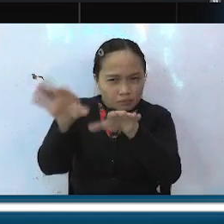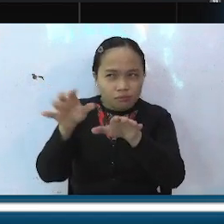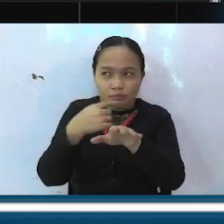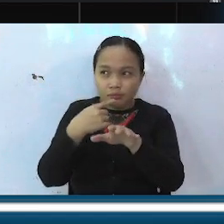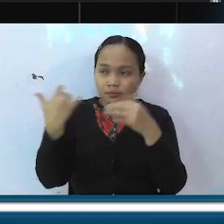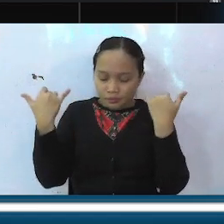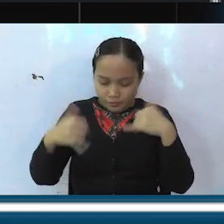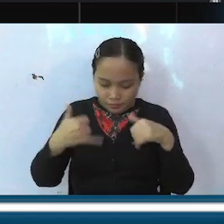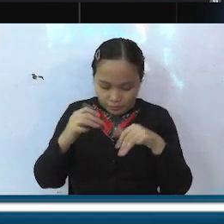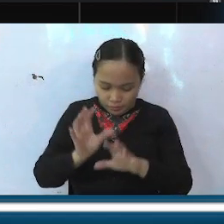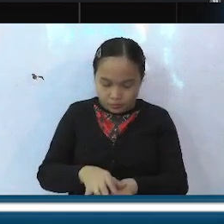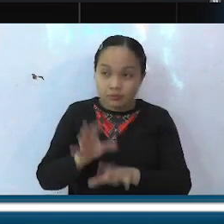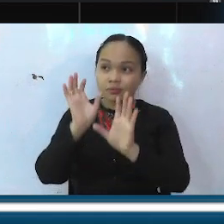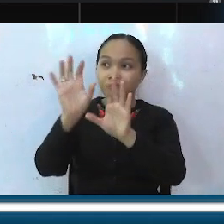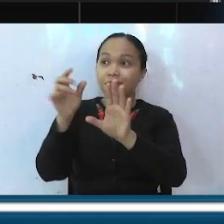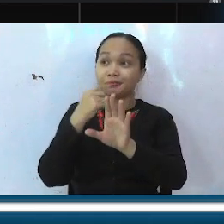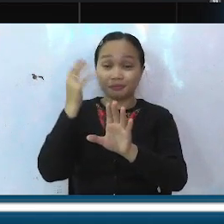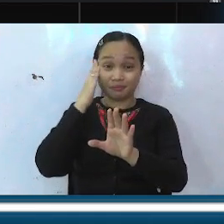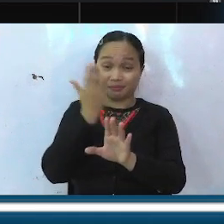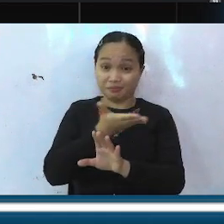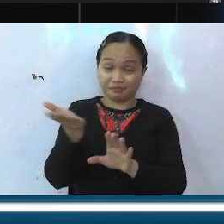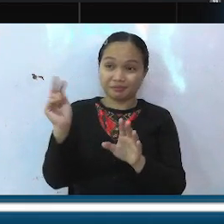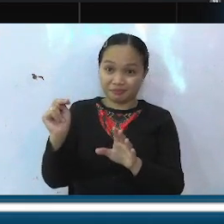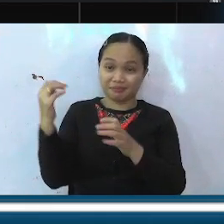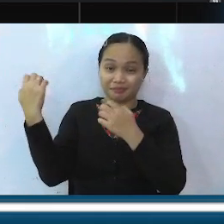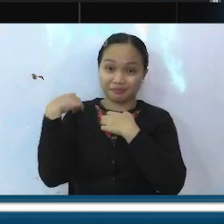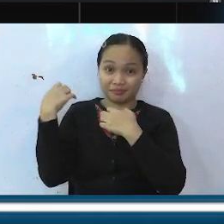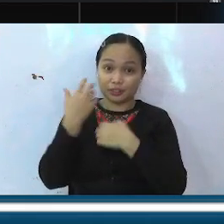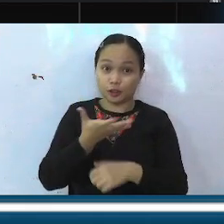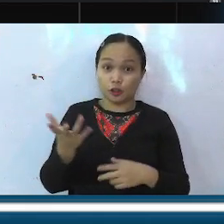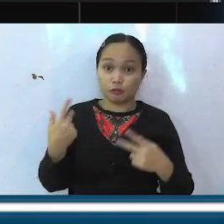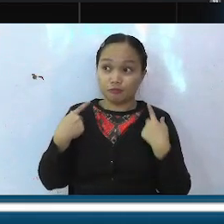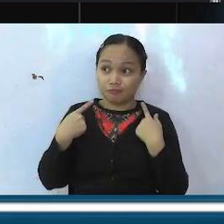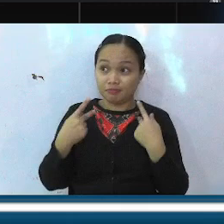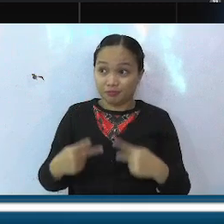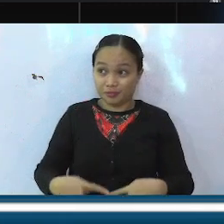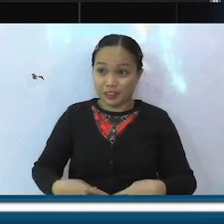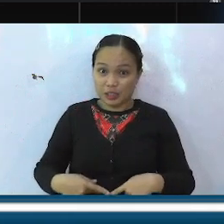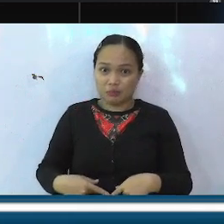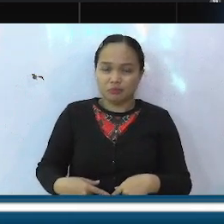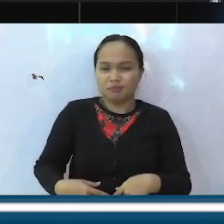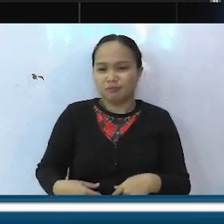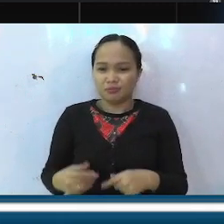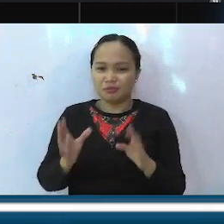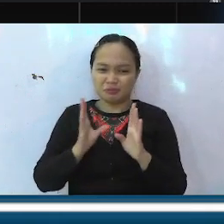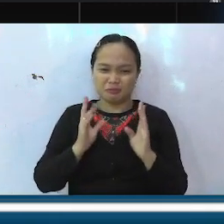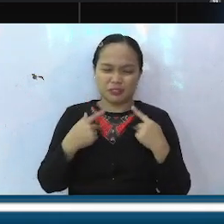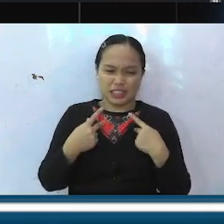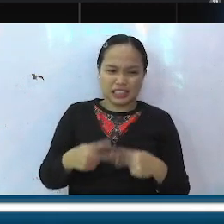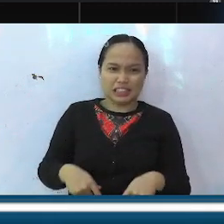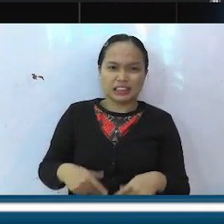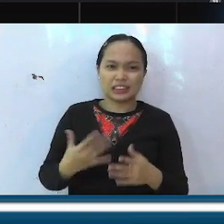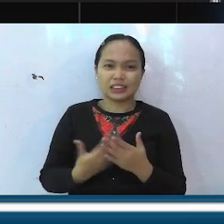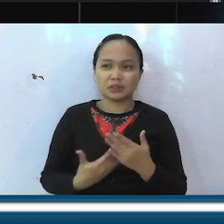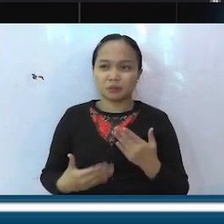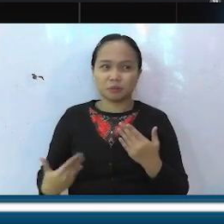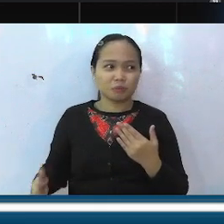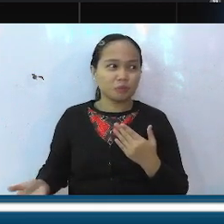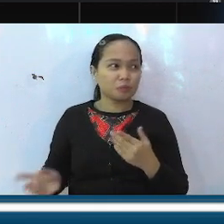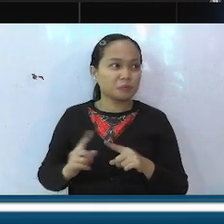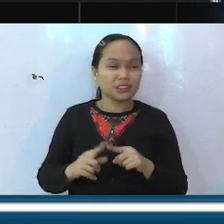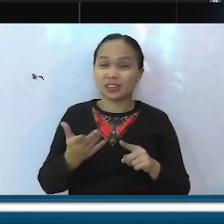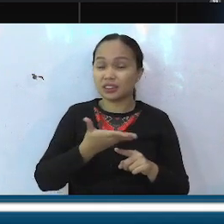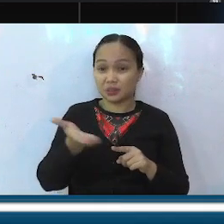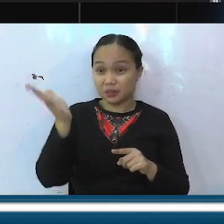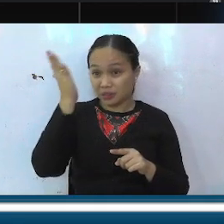real basketball, you have to expect the physicality. Oh, yeah. You have to expect those things, you see. Yes. But you know, right